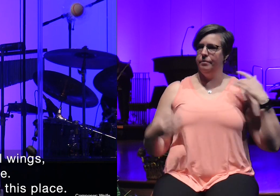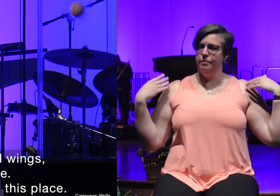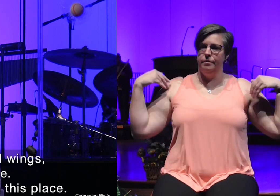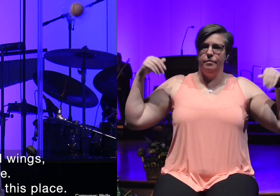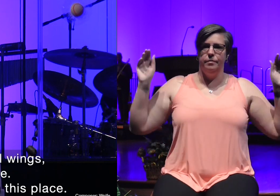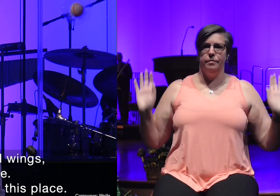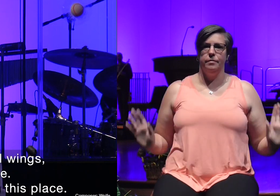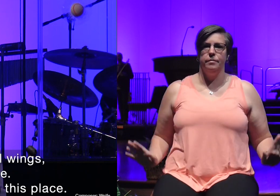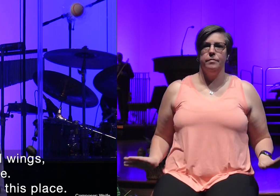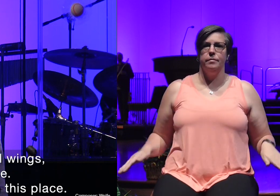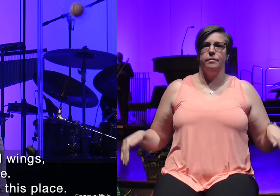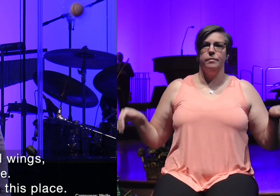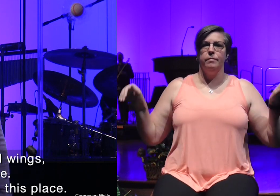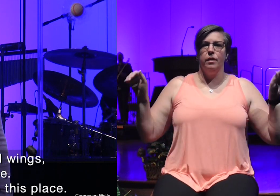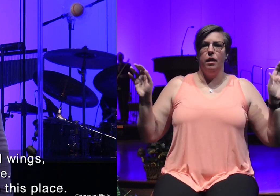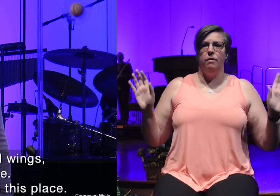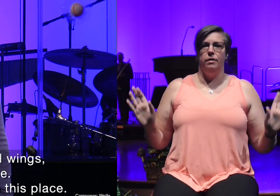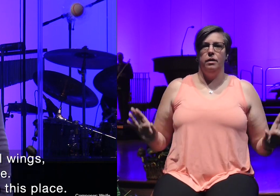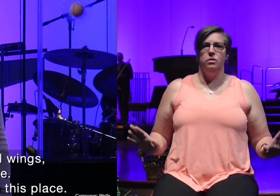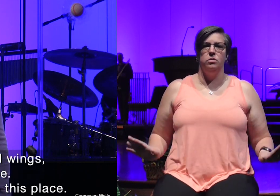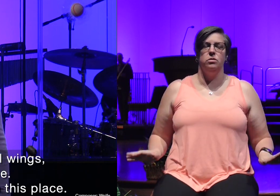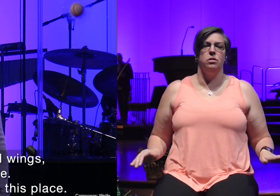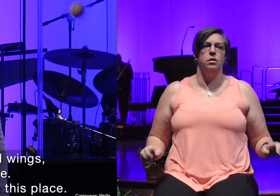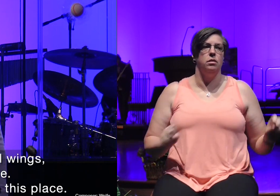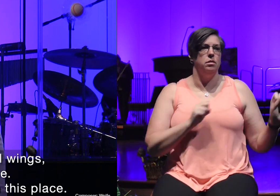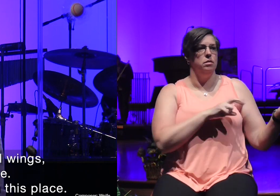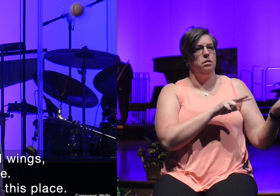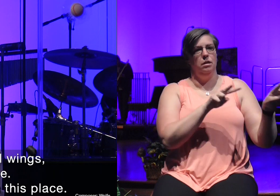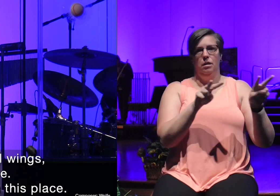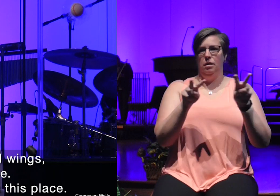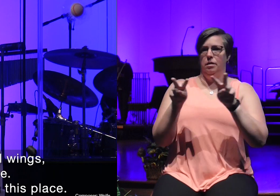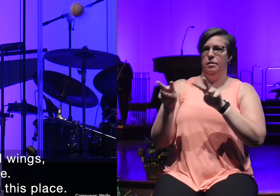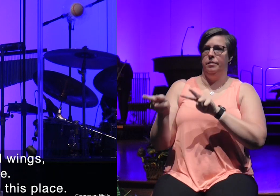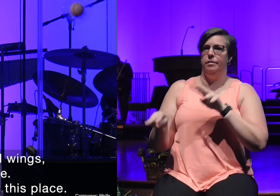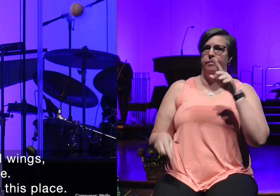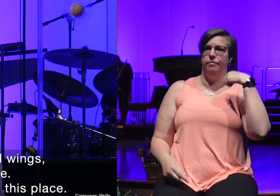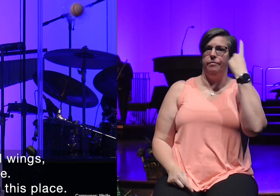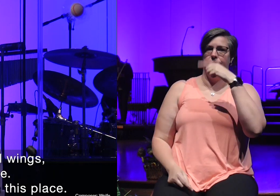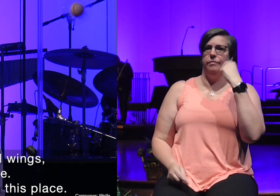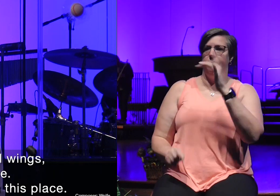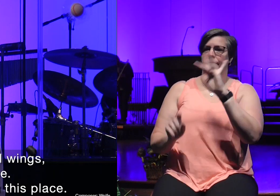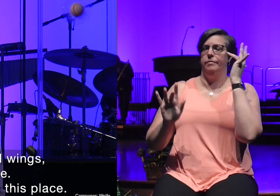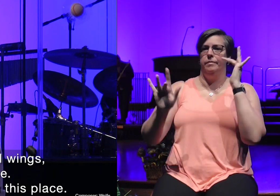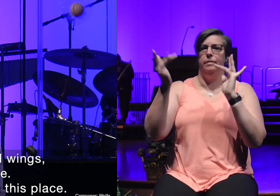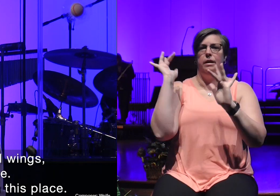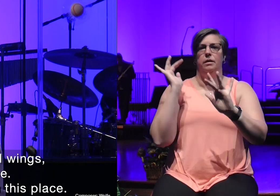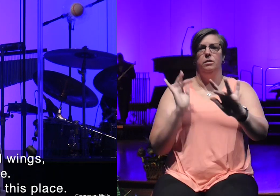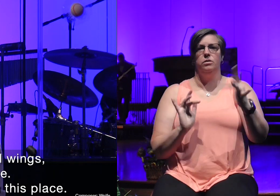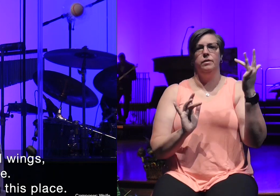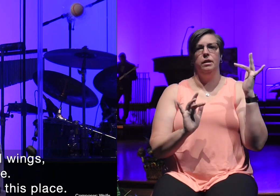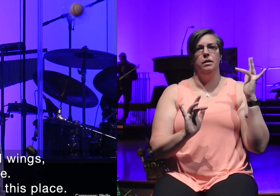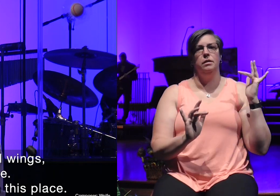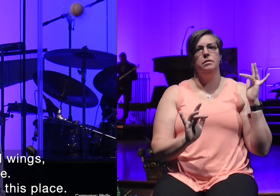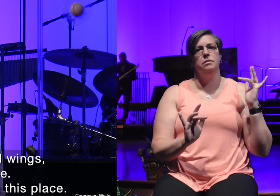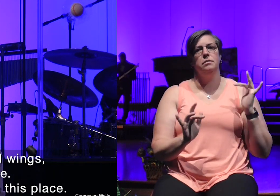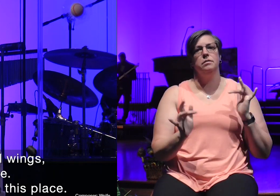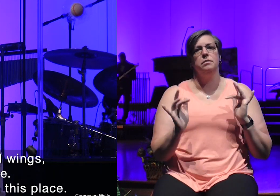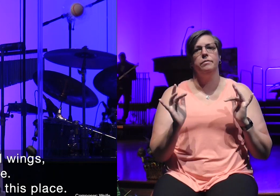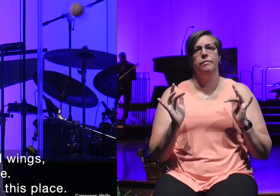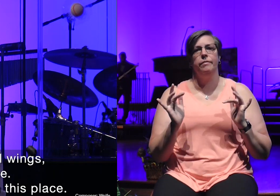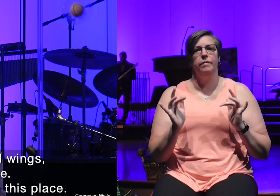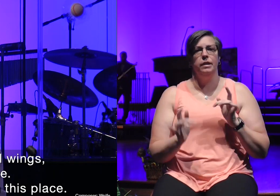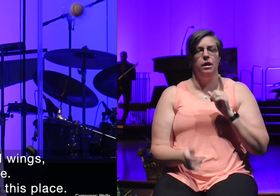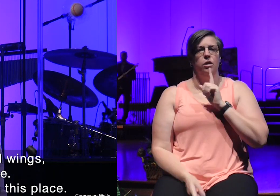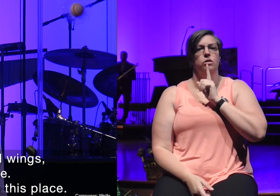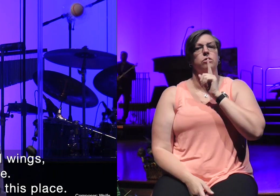I can hear the brush of angel wings. I see glory on each face.